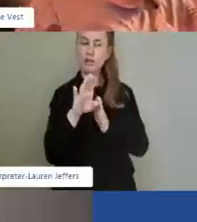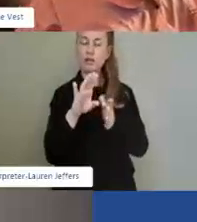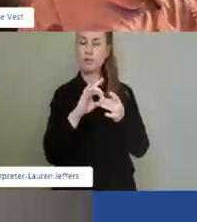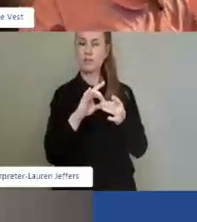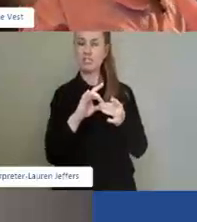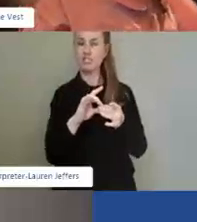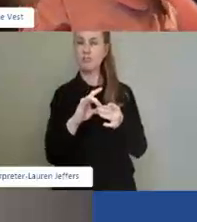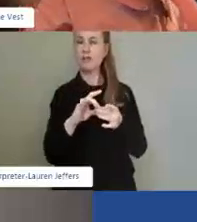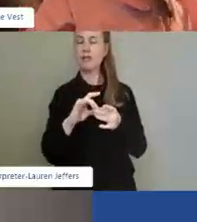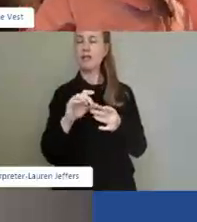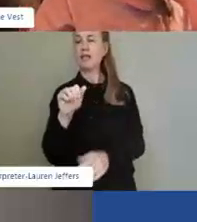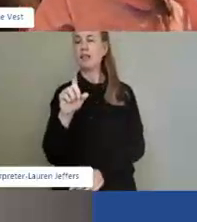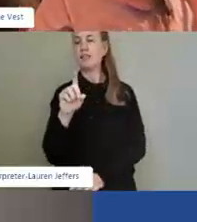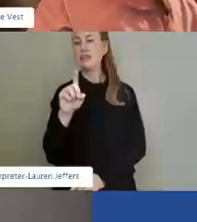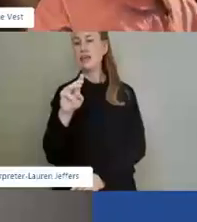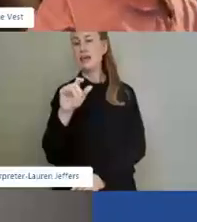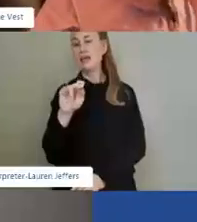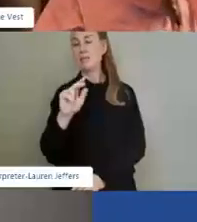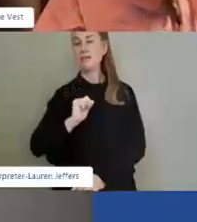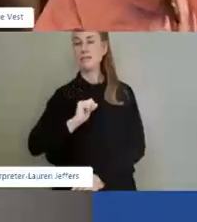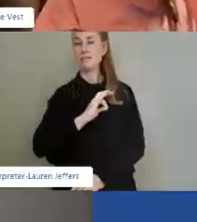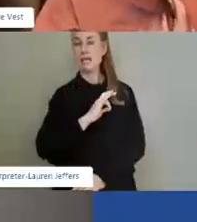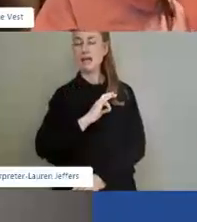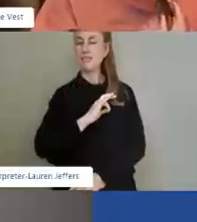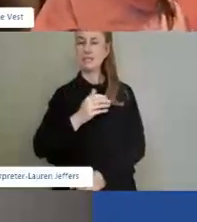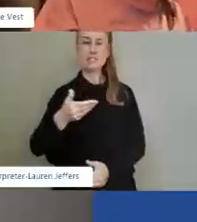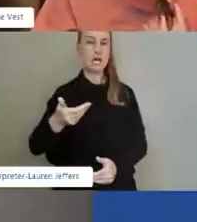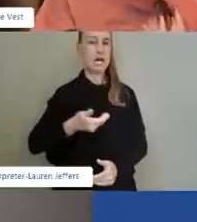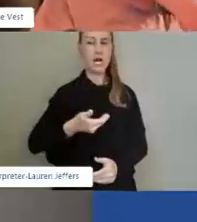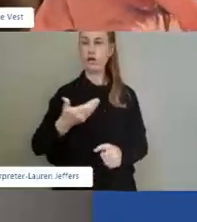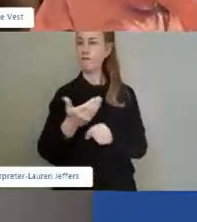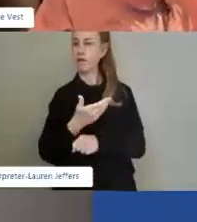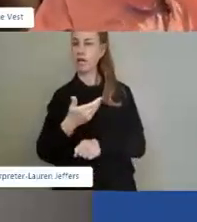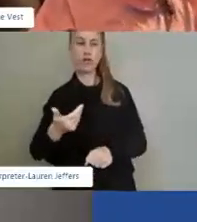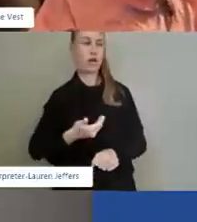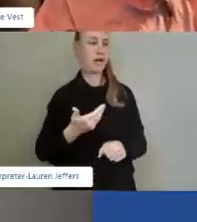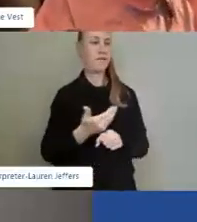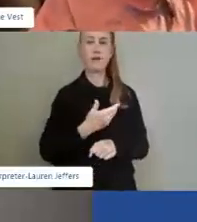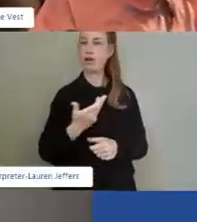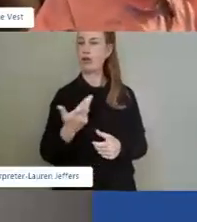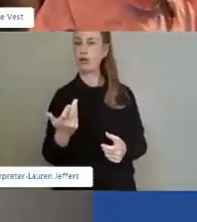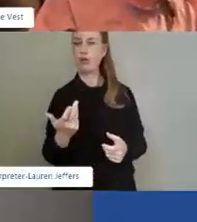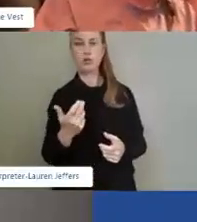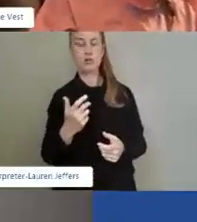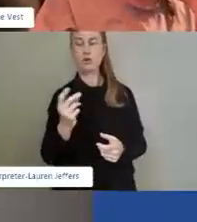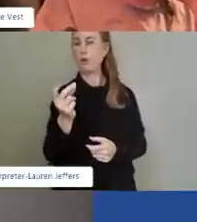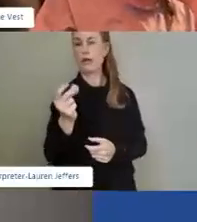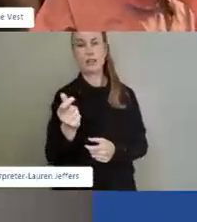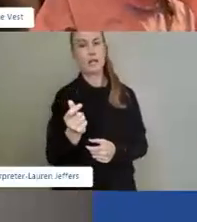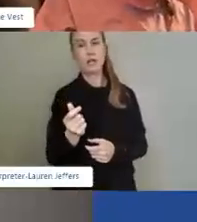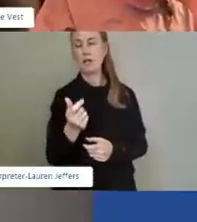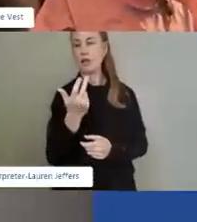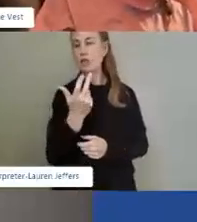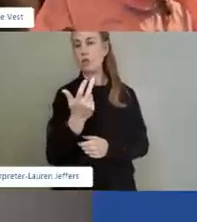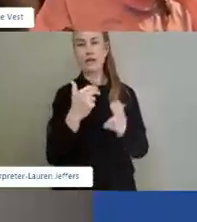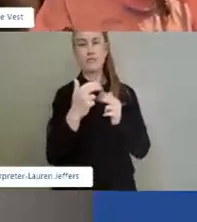administrative staffing in these facilities is turning over so quickly. The 3 of the facilities that I work with a lot